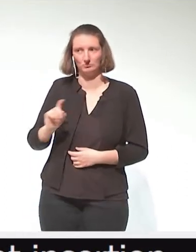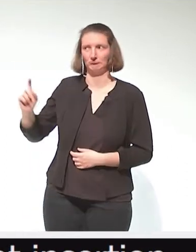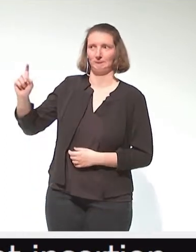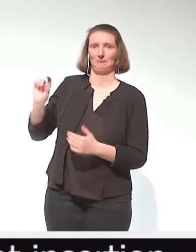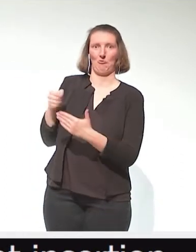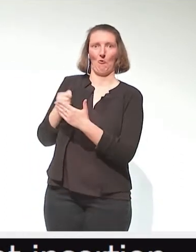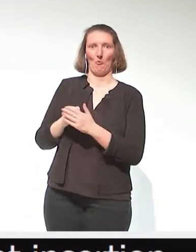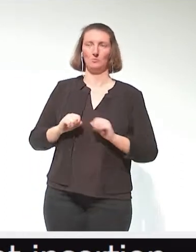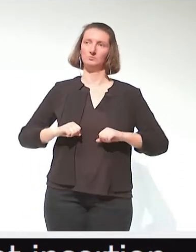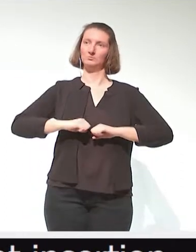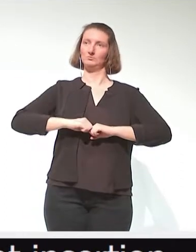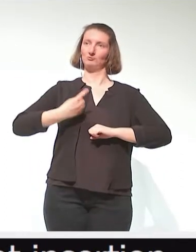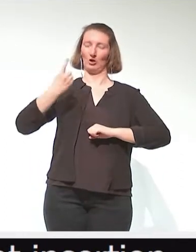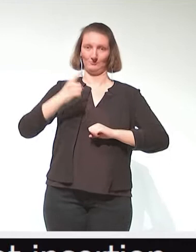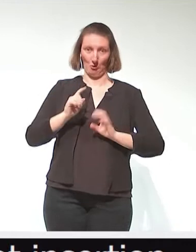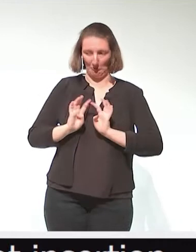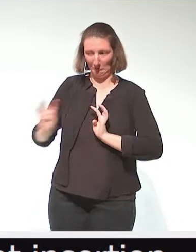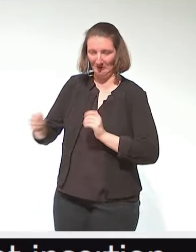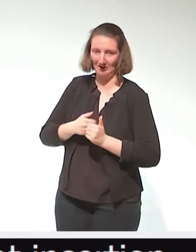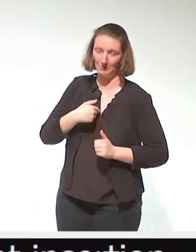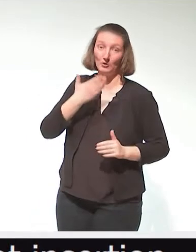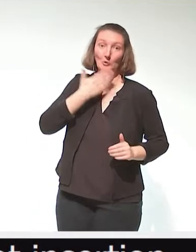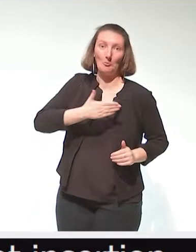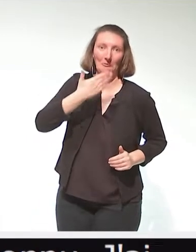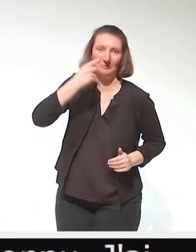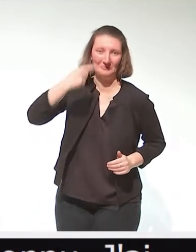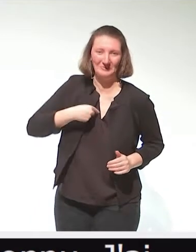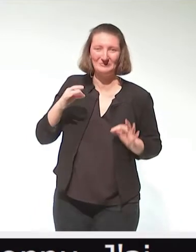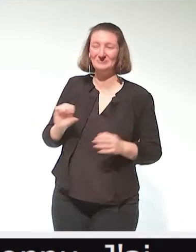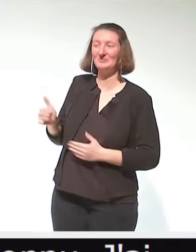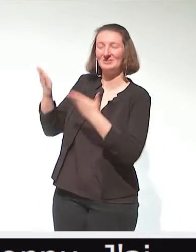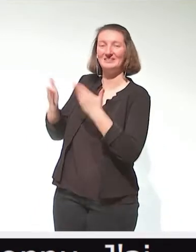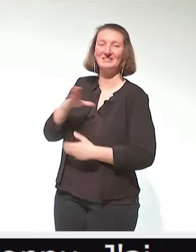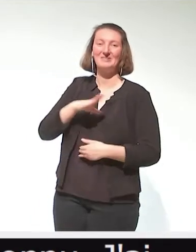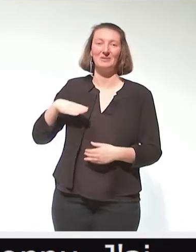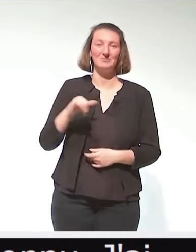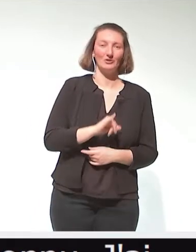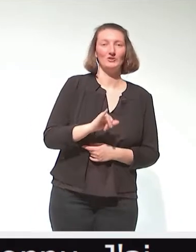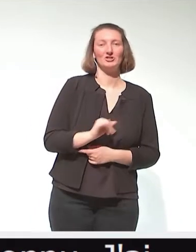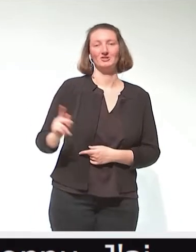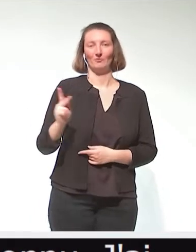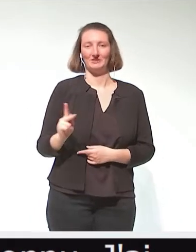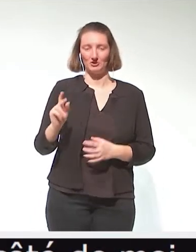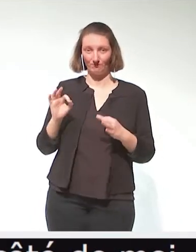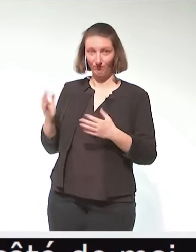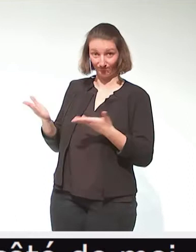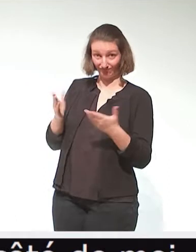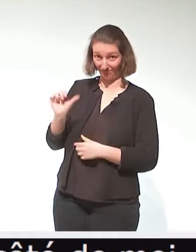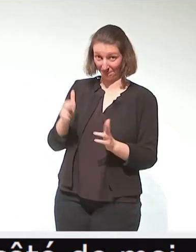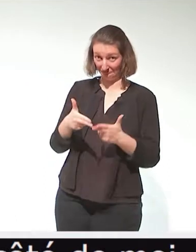So nobody will stand at the rostrum, contrary to what I said before. You're all sitting next to me, which is good. That way I feel less